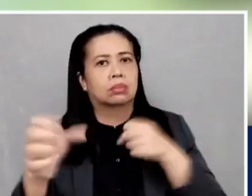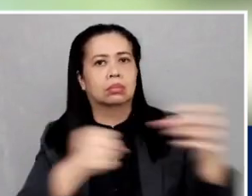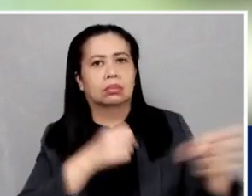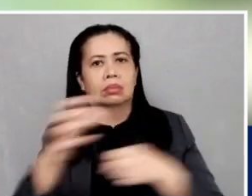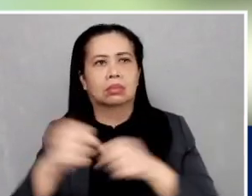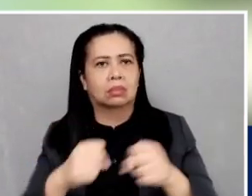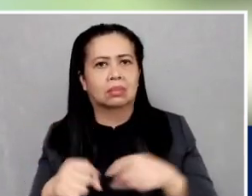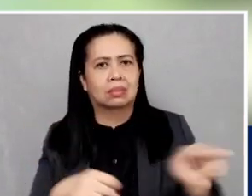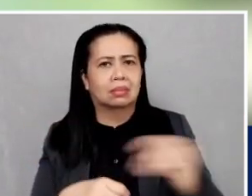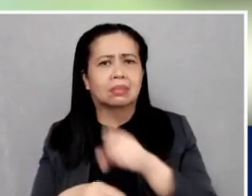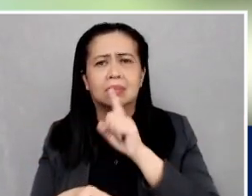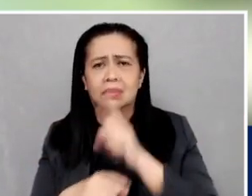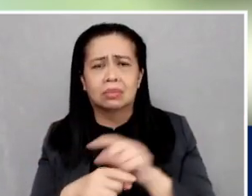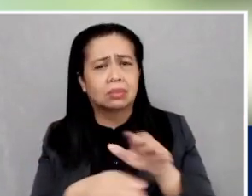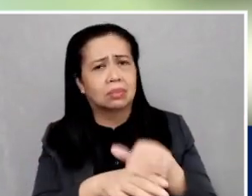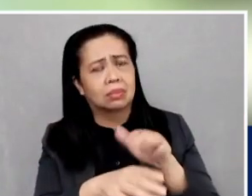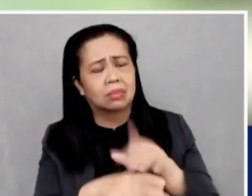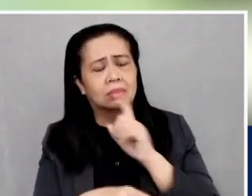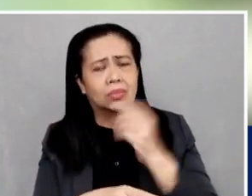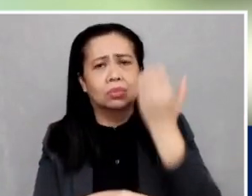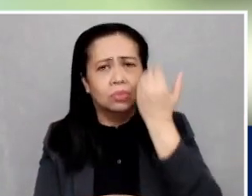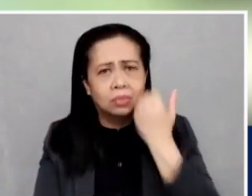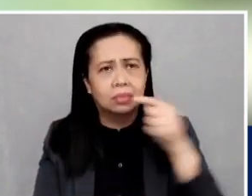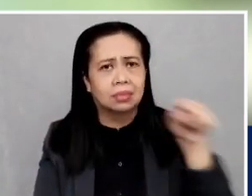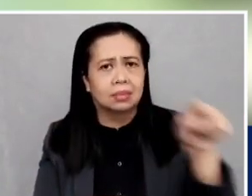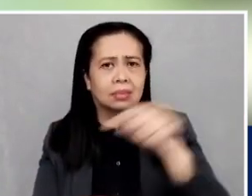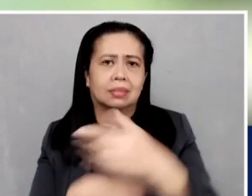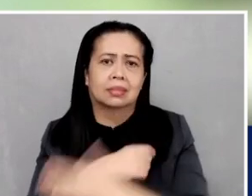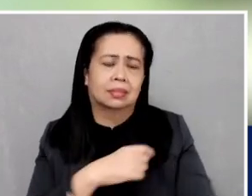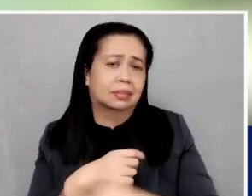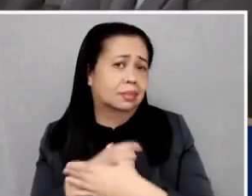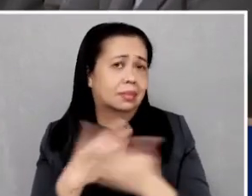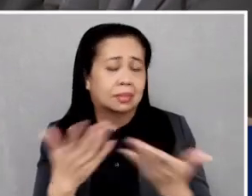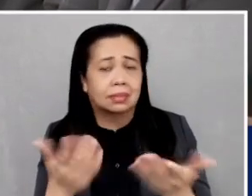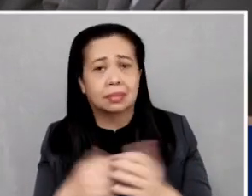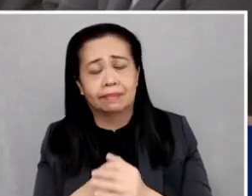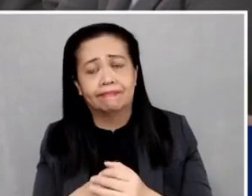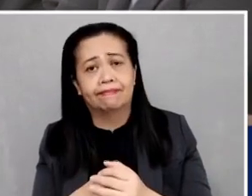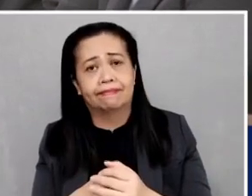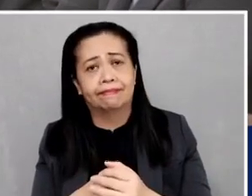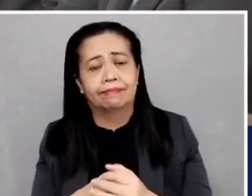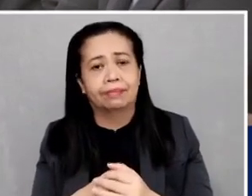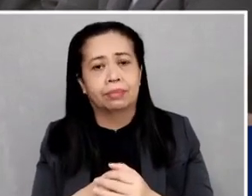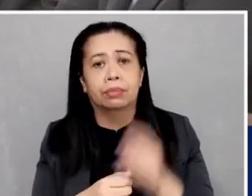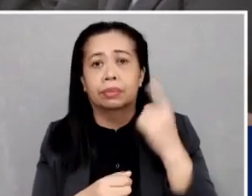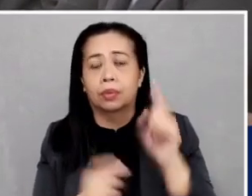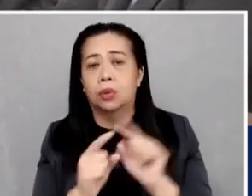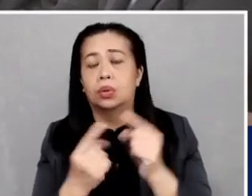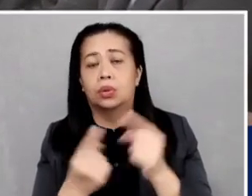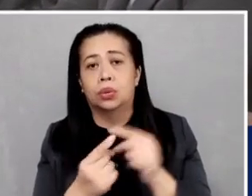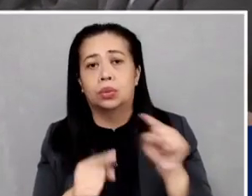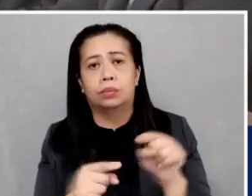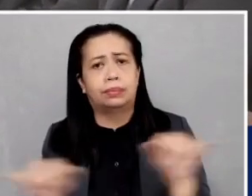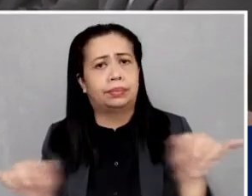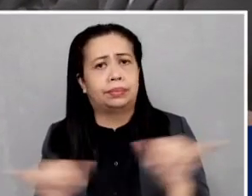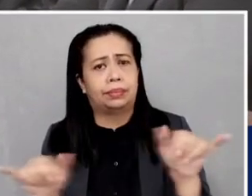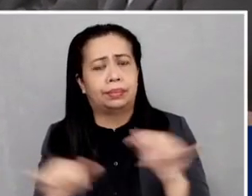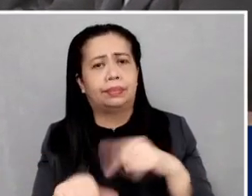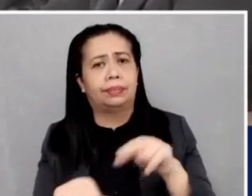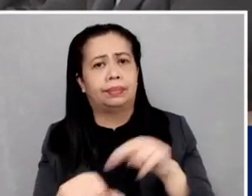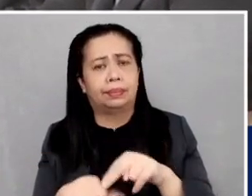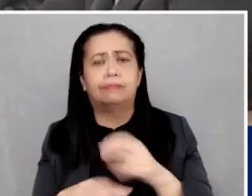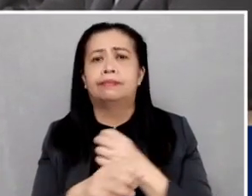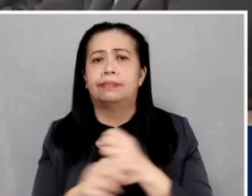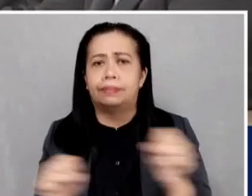already very, very bare and can least afford to lose nurses from. Para sa grupo, parehong national security